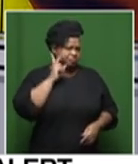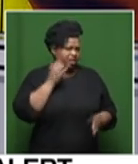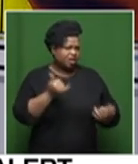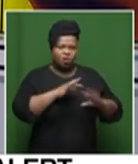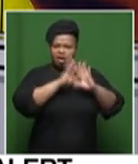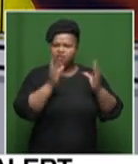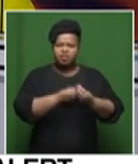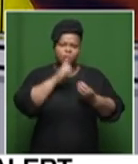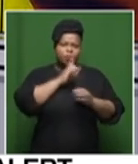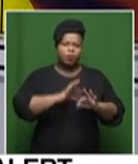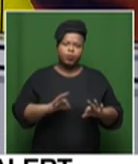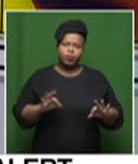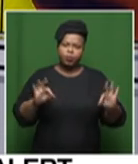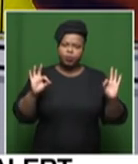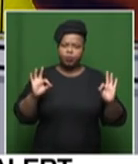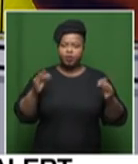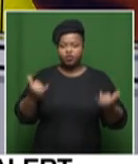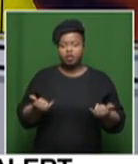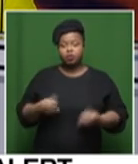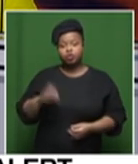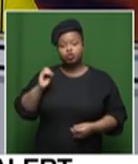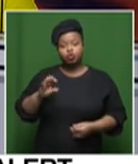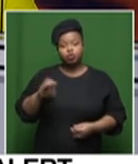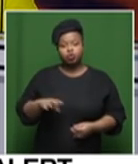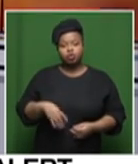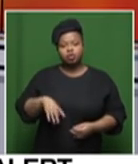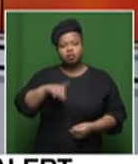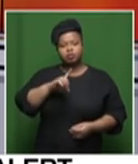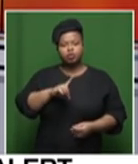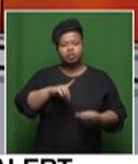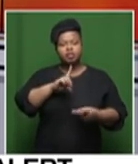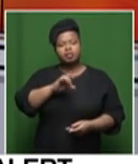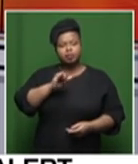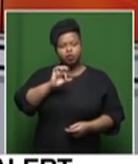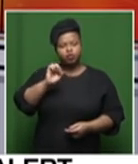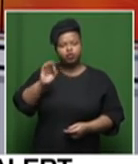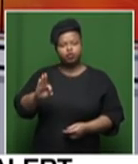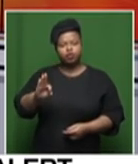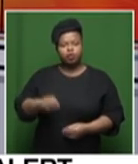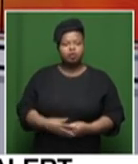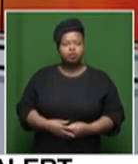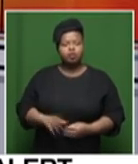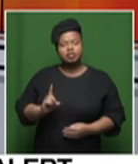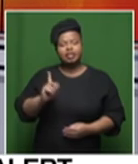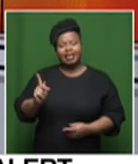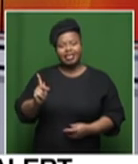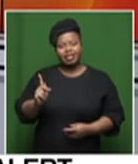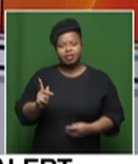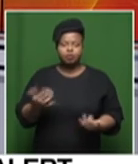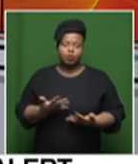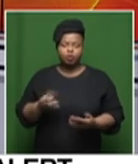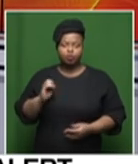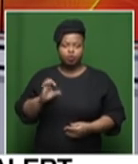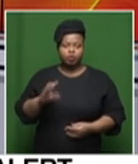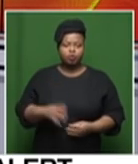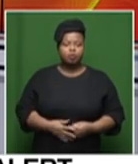things very, very quiet there in Dipswit, Soweto. So that's our reporter, Criselda Lewis, out on the